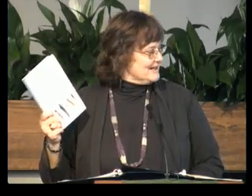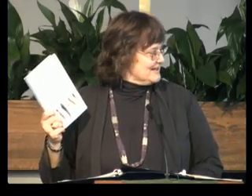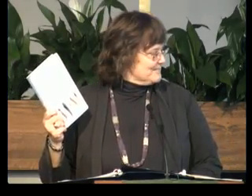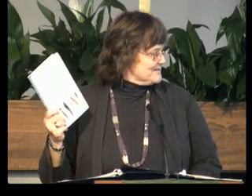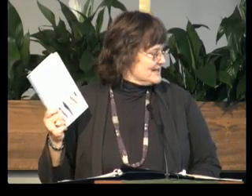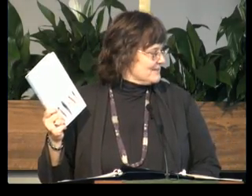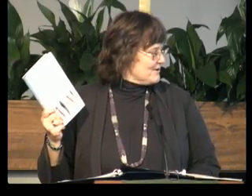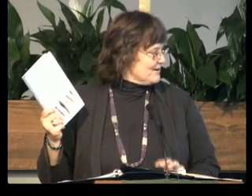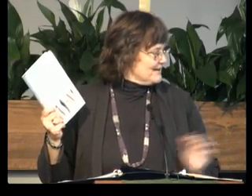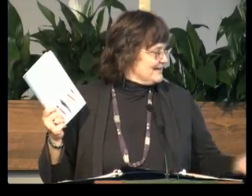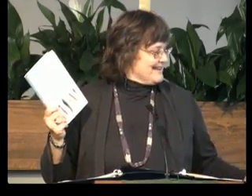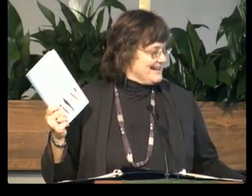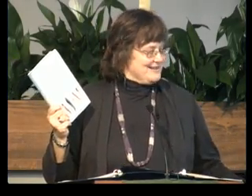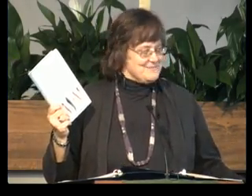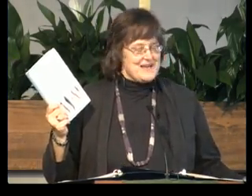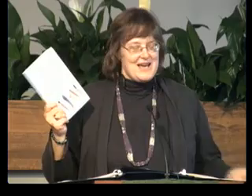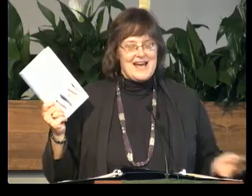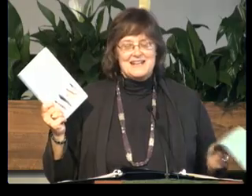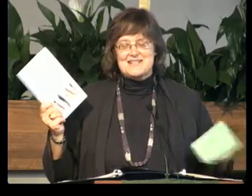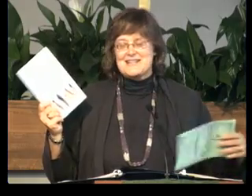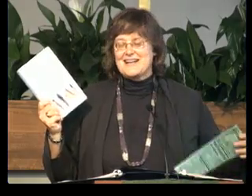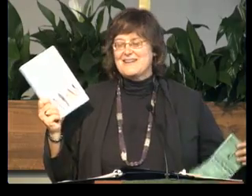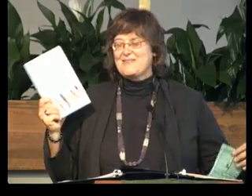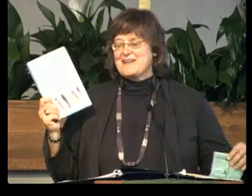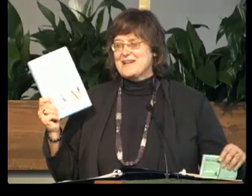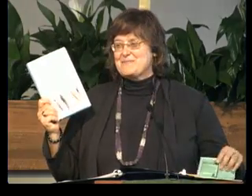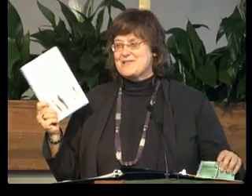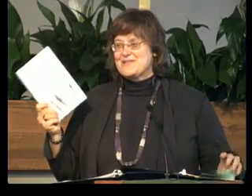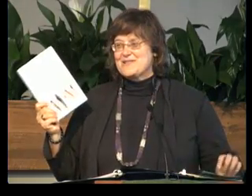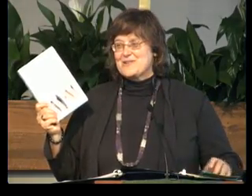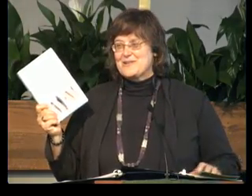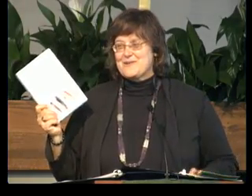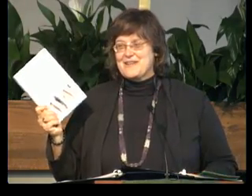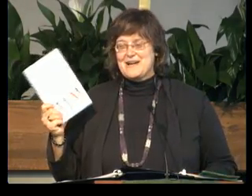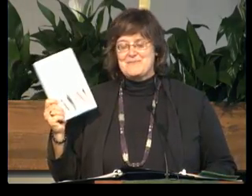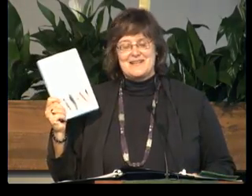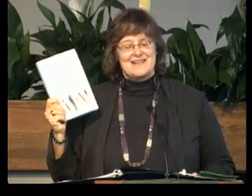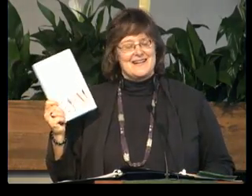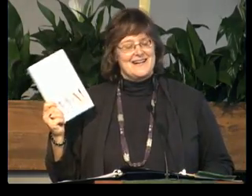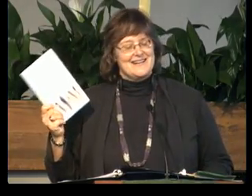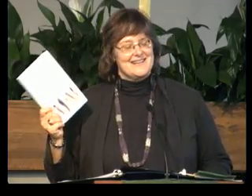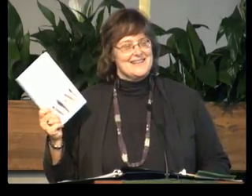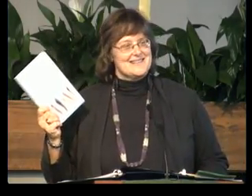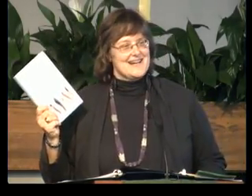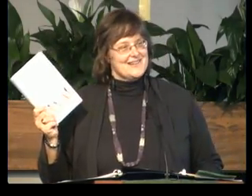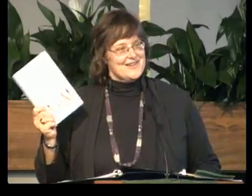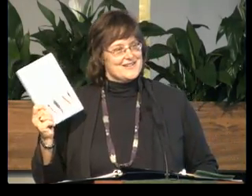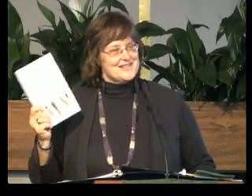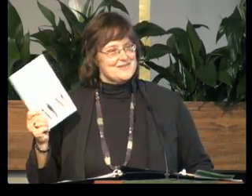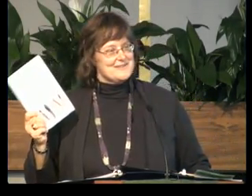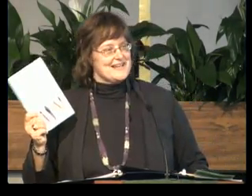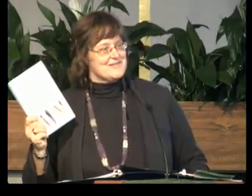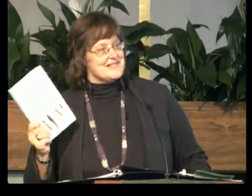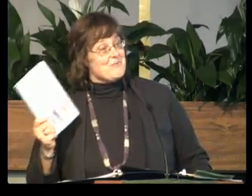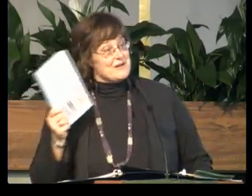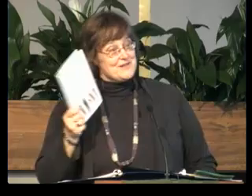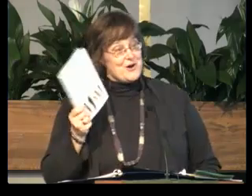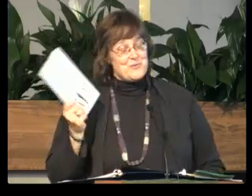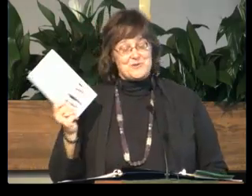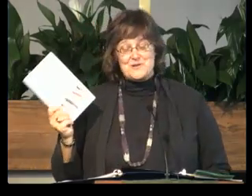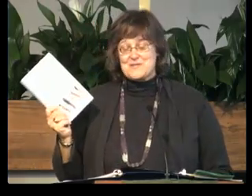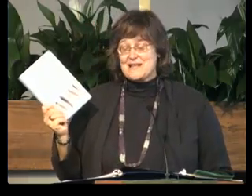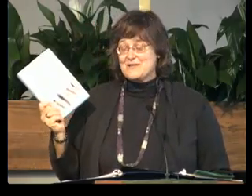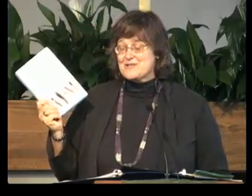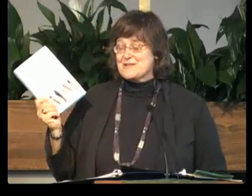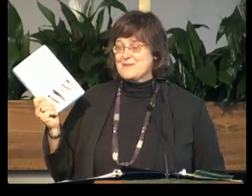we take part in, thank you, as we have an opportunity to join with them in the dialogue to hear what they have to say. One of the